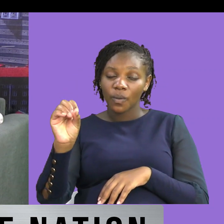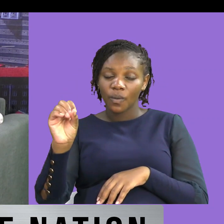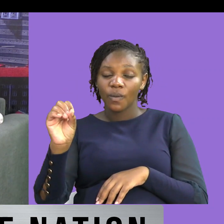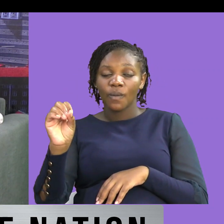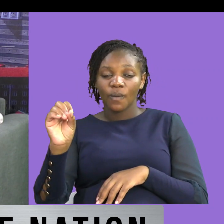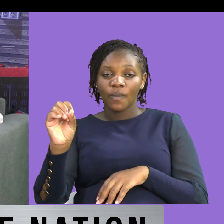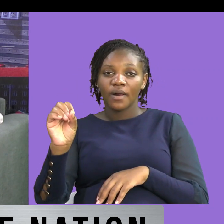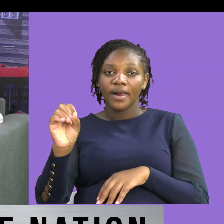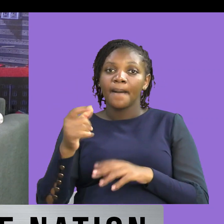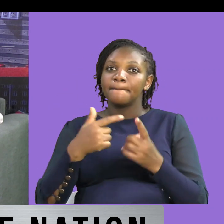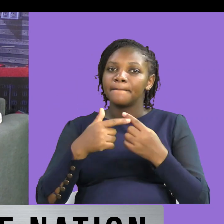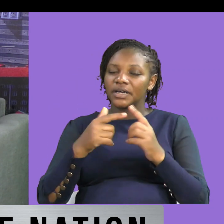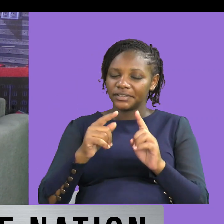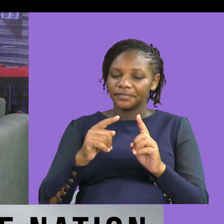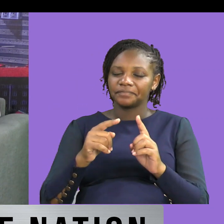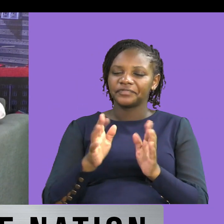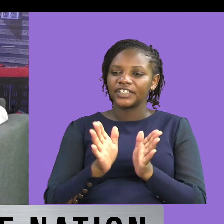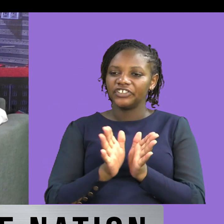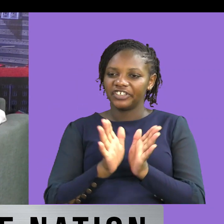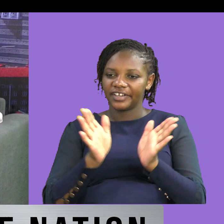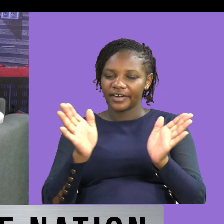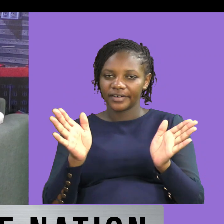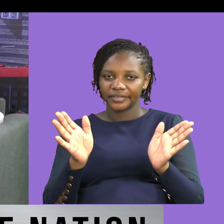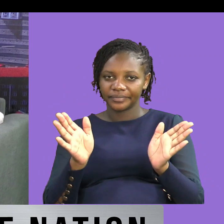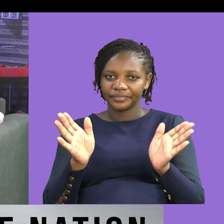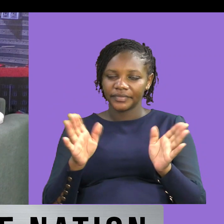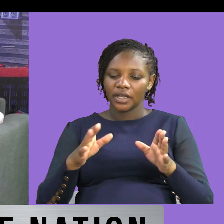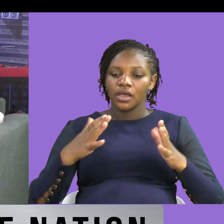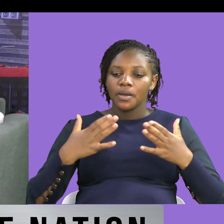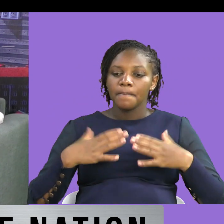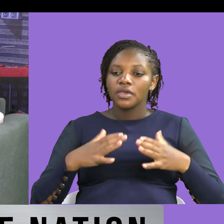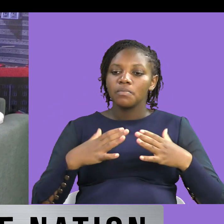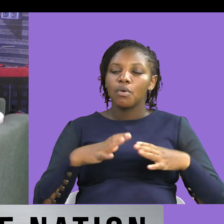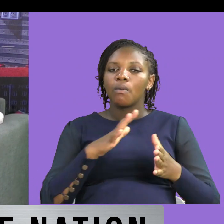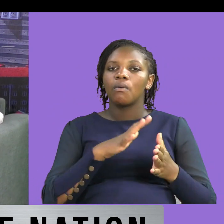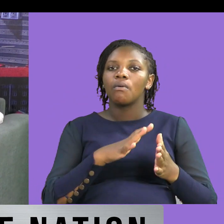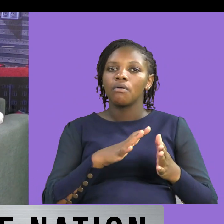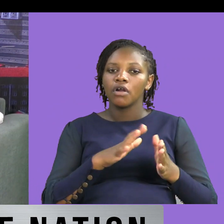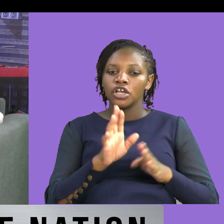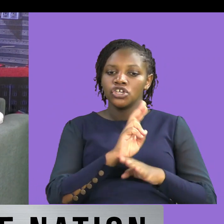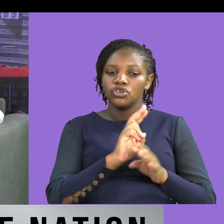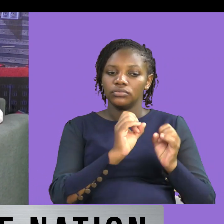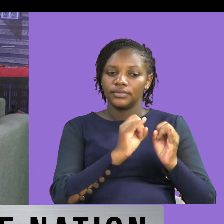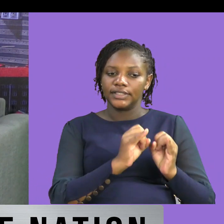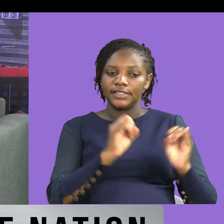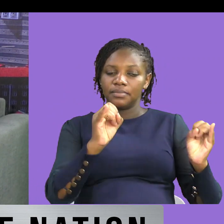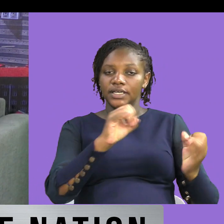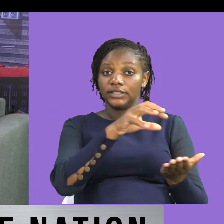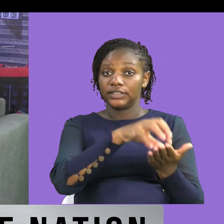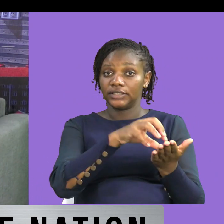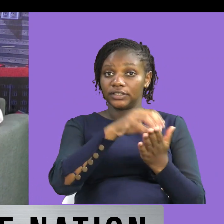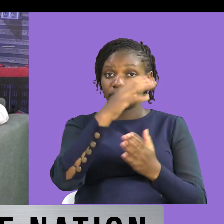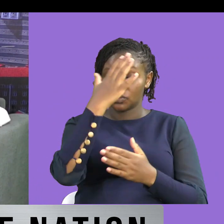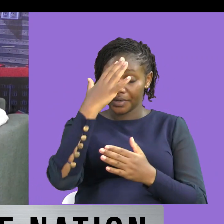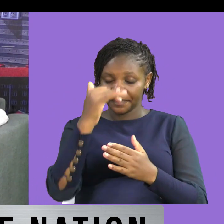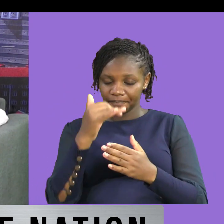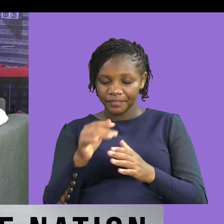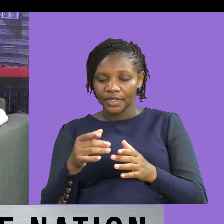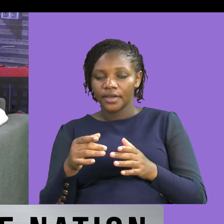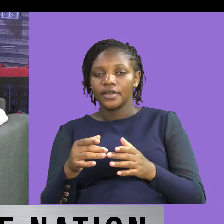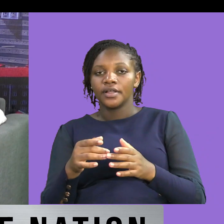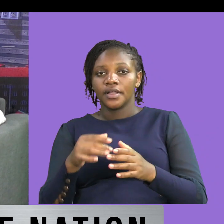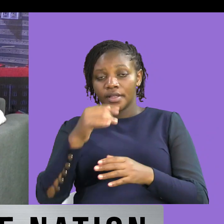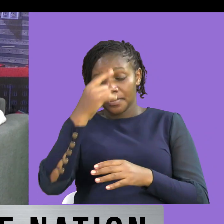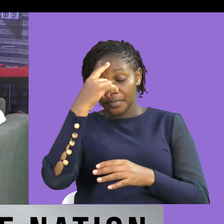Okay, Bay. the thing is this, and Yes. that's what I'm saying. People go independent. One of the reasons that media has pushed a lot is